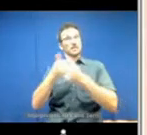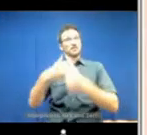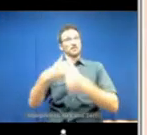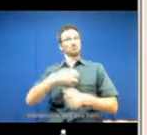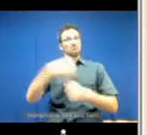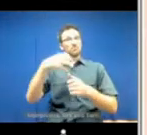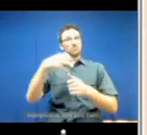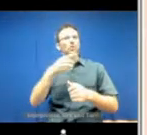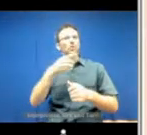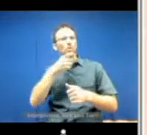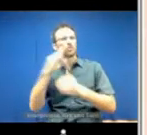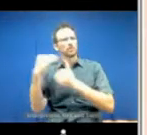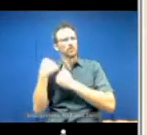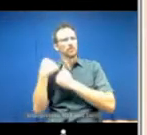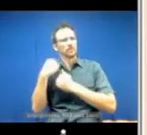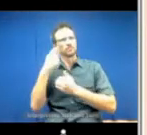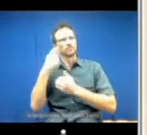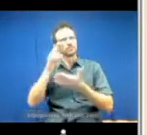The